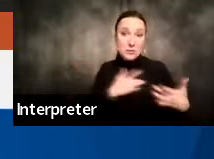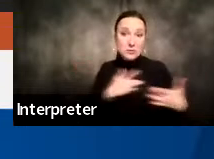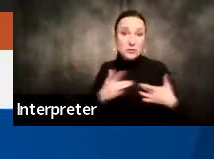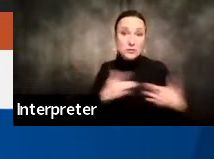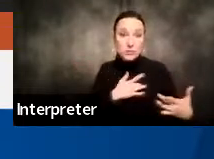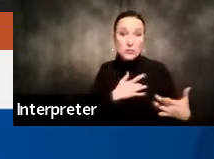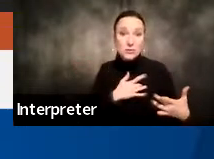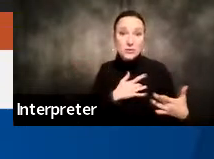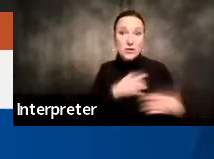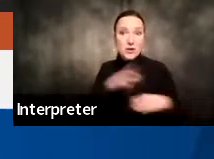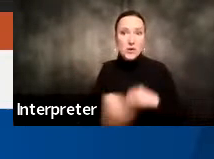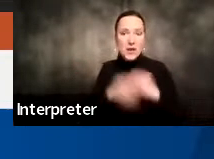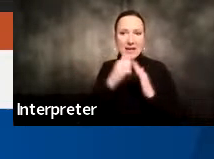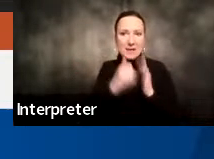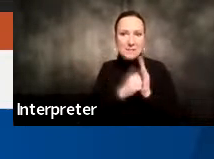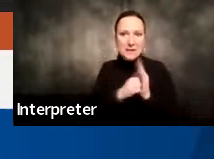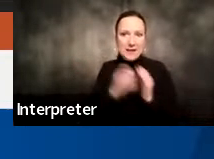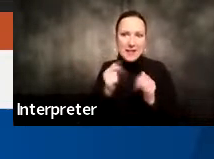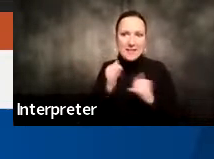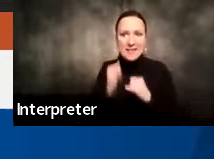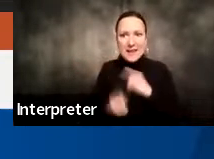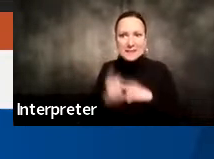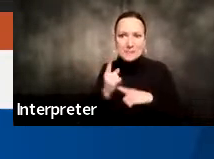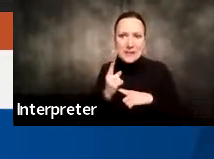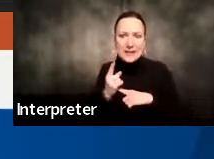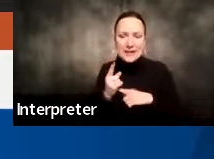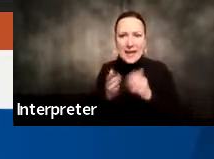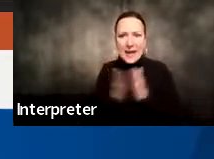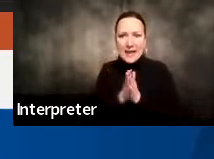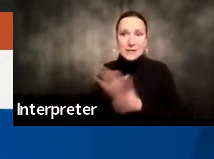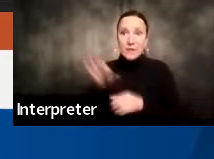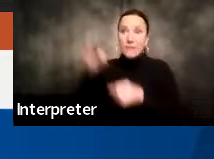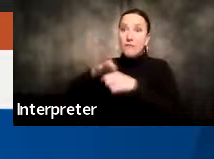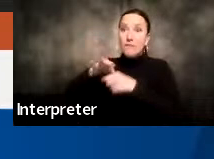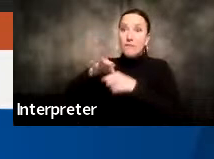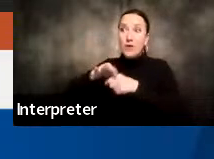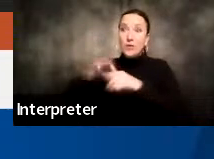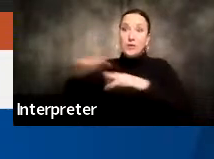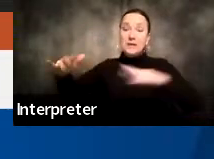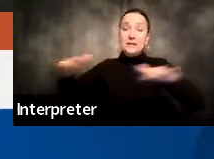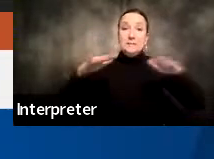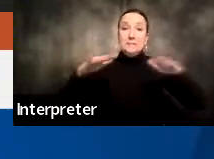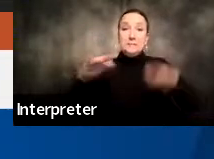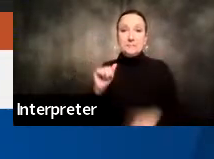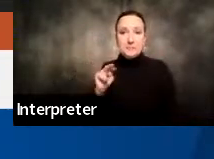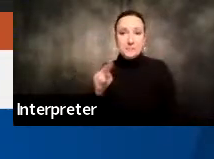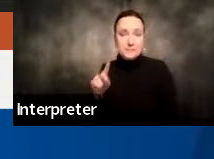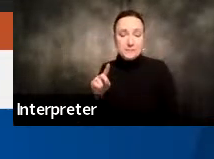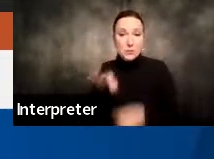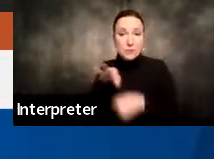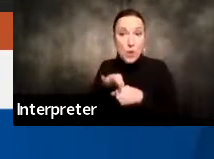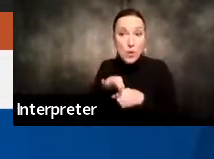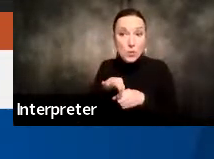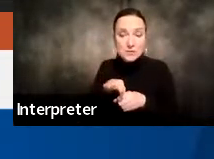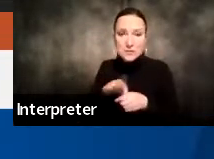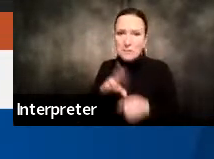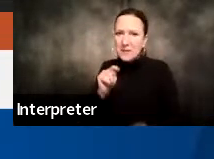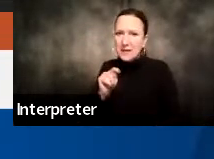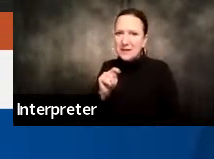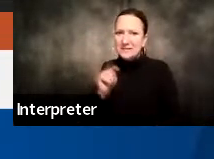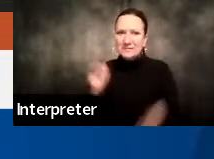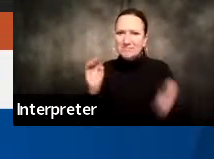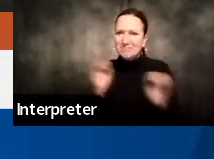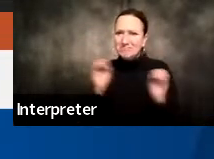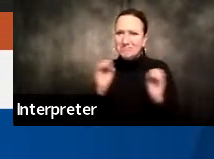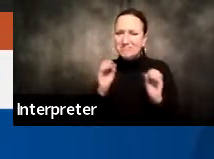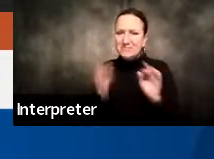the agenda at the last minute, asking for a vote from the ANC, and there was no outreach